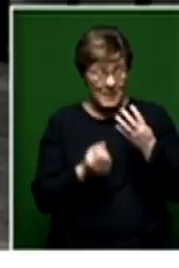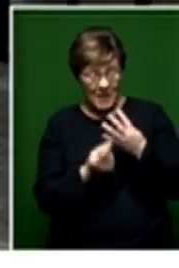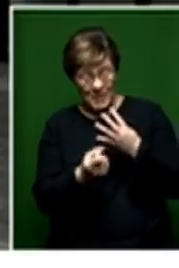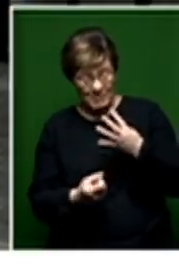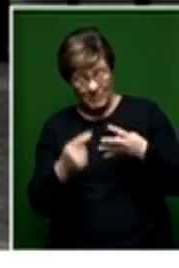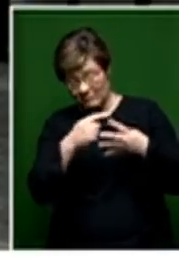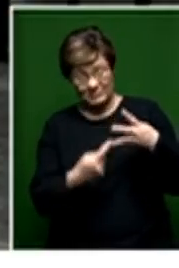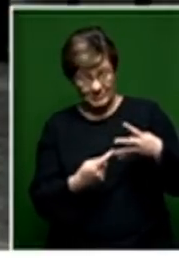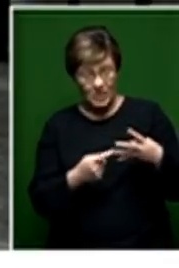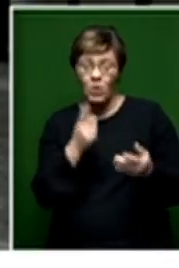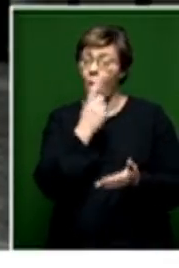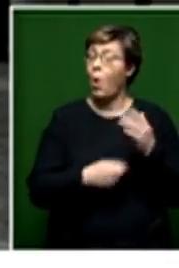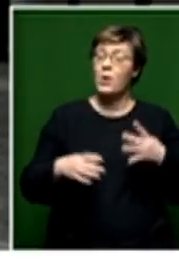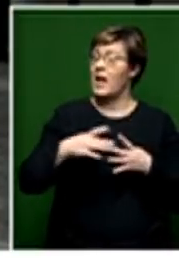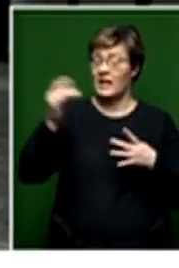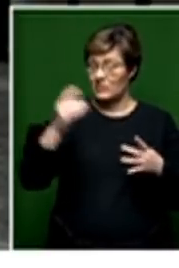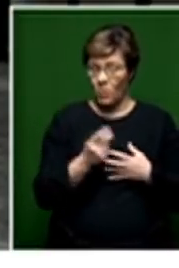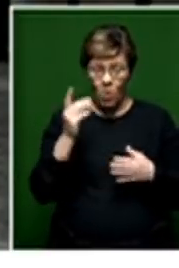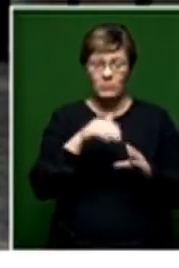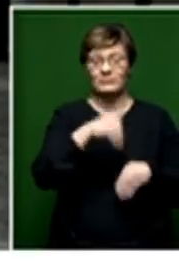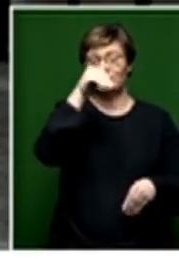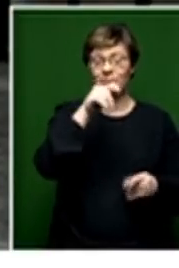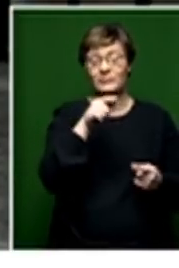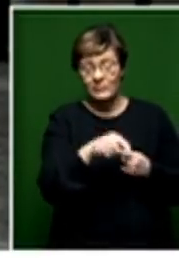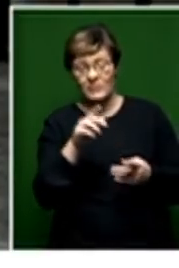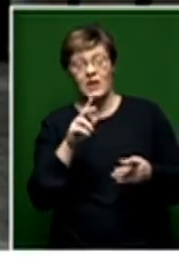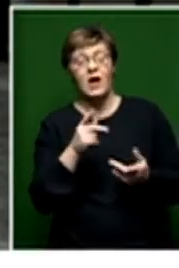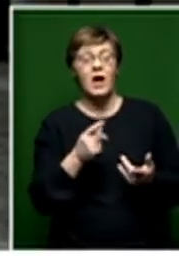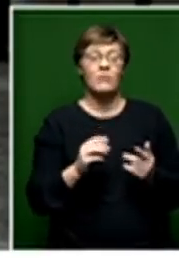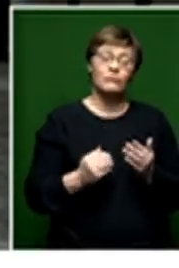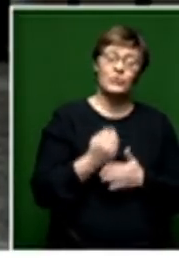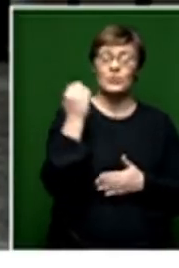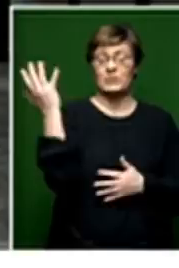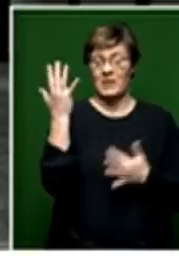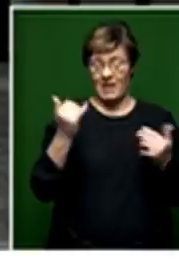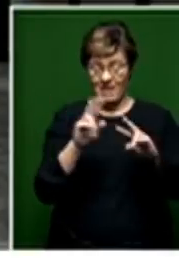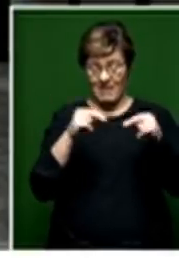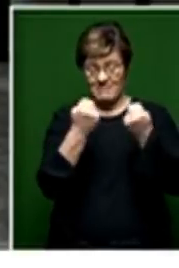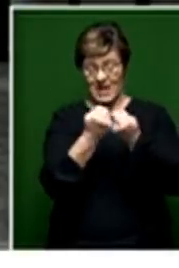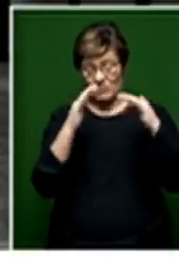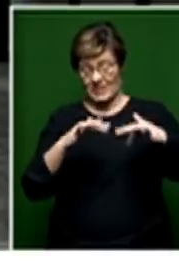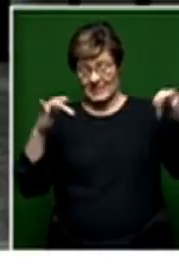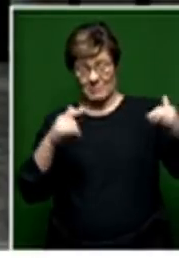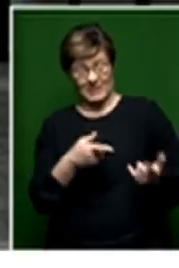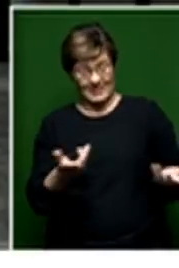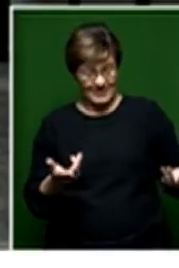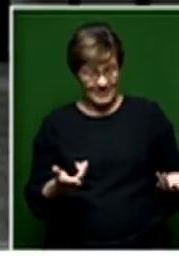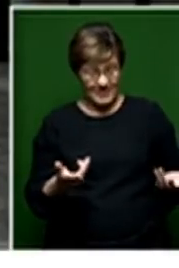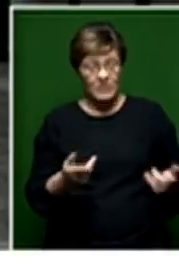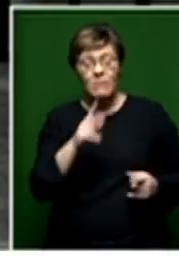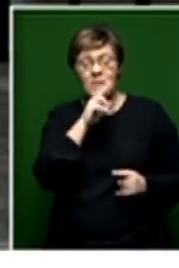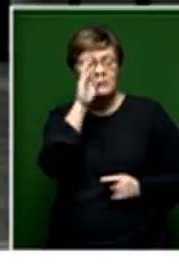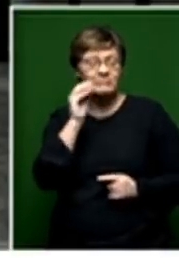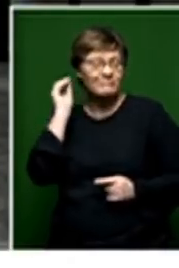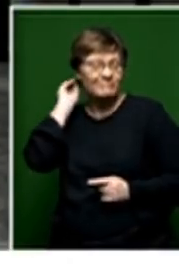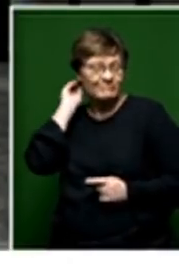than just the election of the nomination and election of a new speaker to the National Assembly. Of course, we have to take into